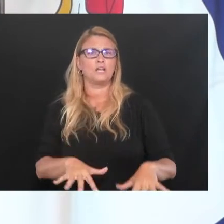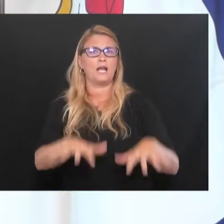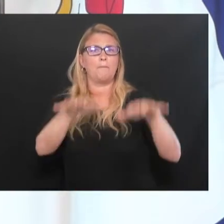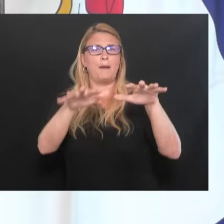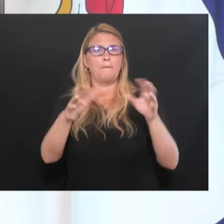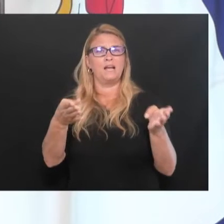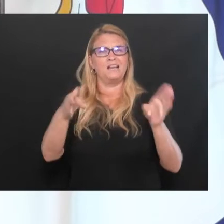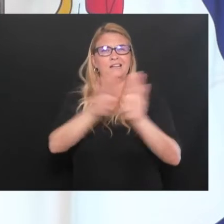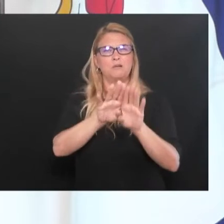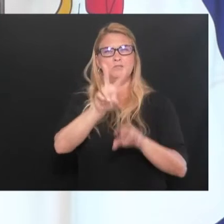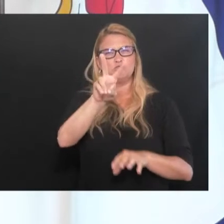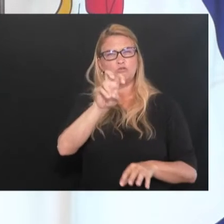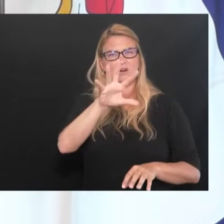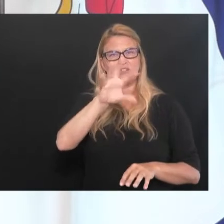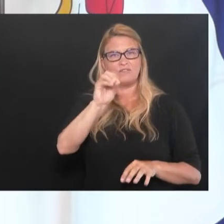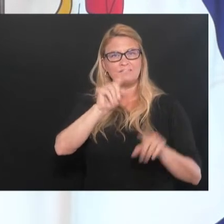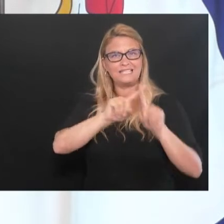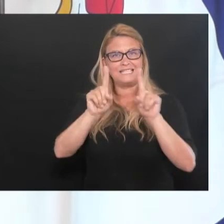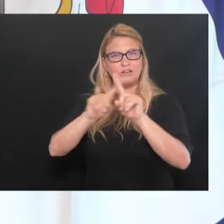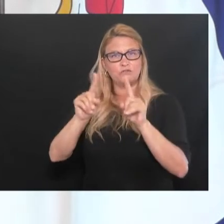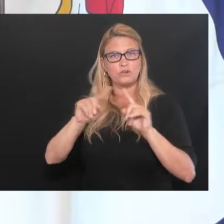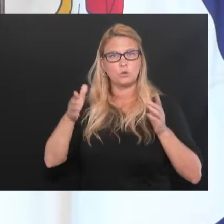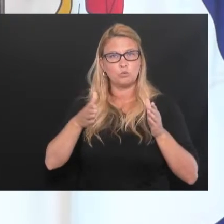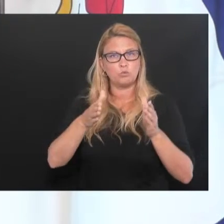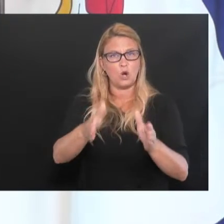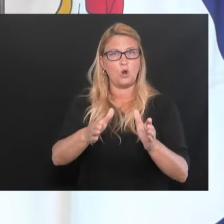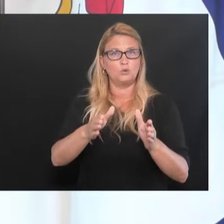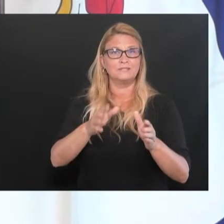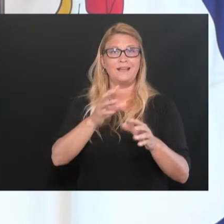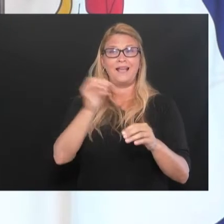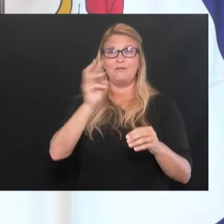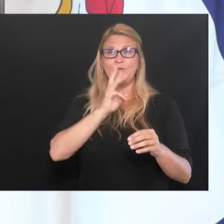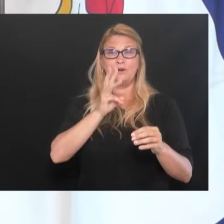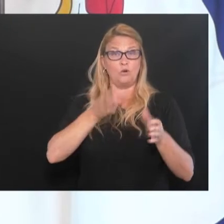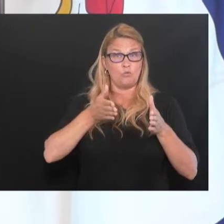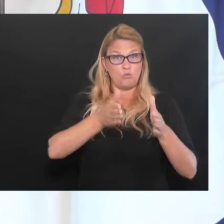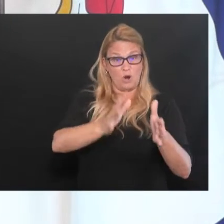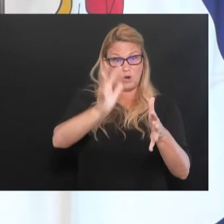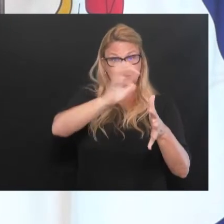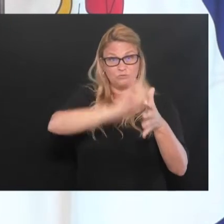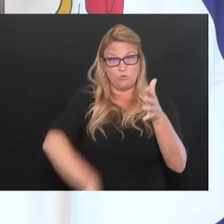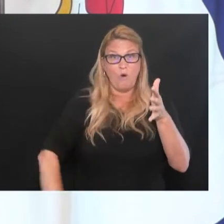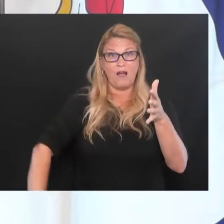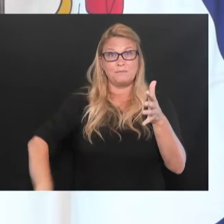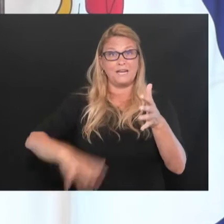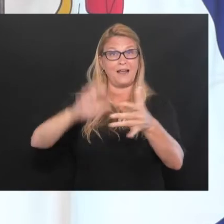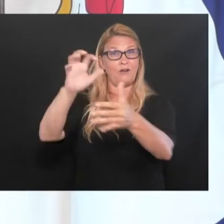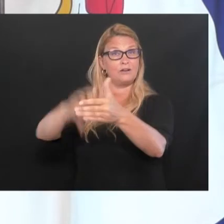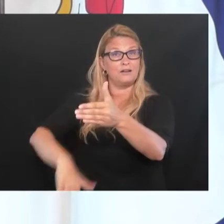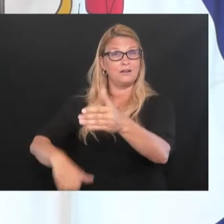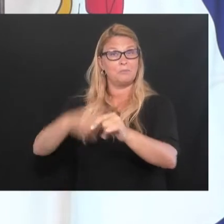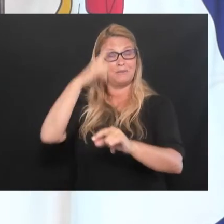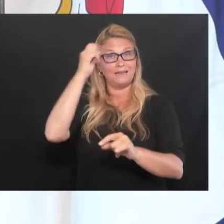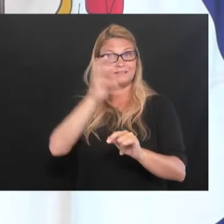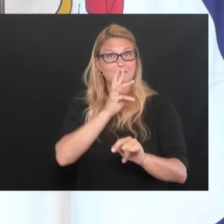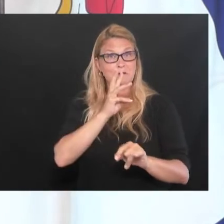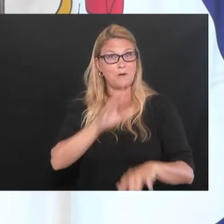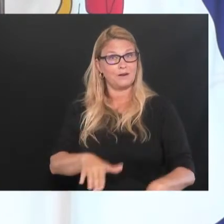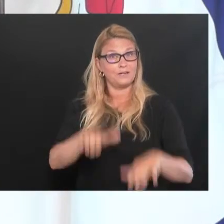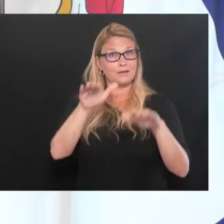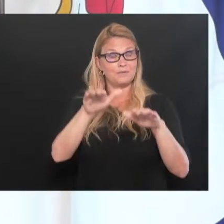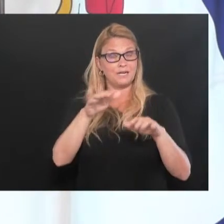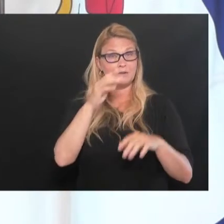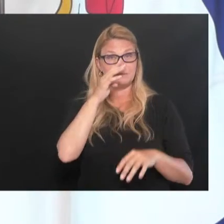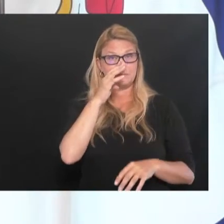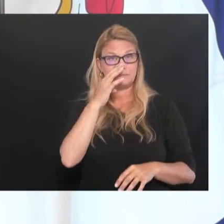250 roads and pavement washed out on 1,300 separate sites. Let me